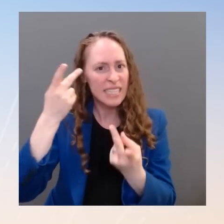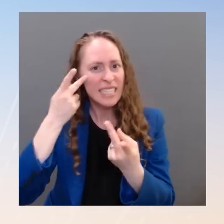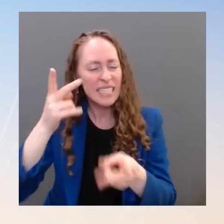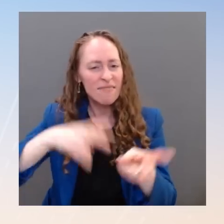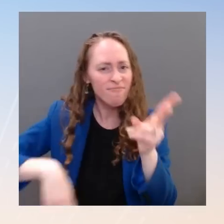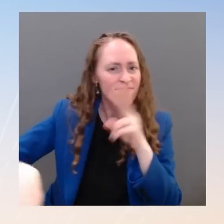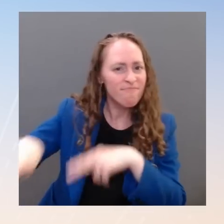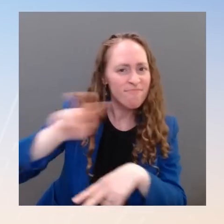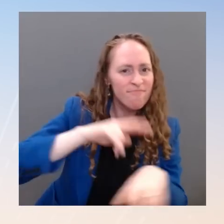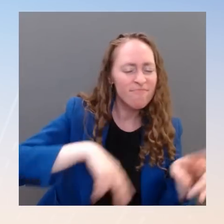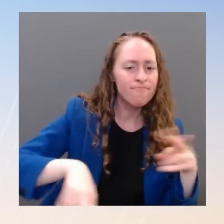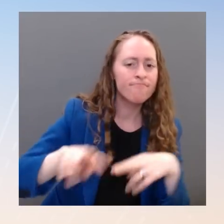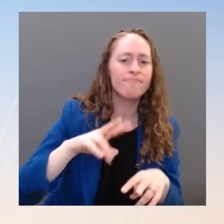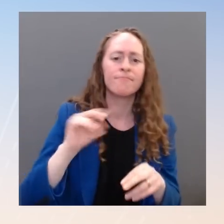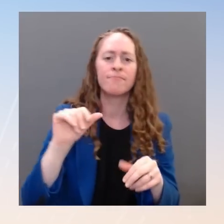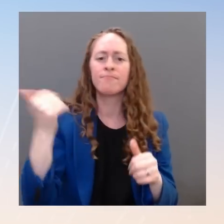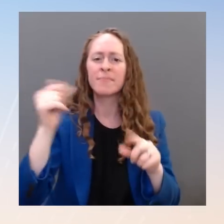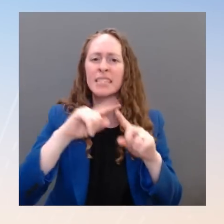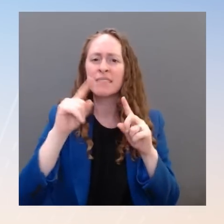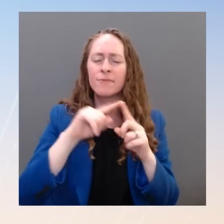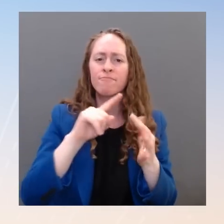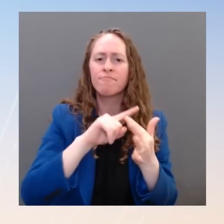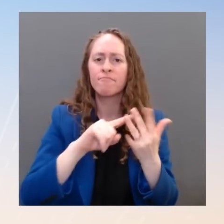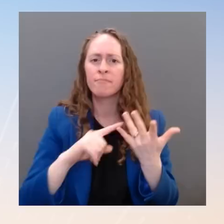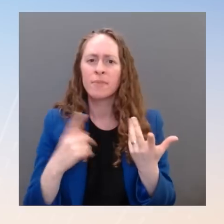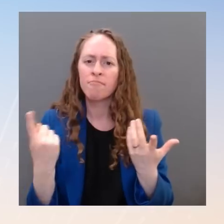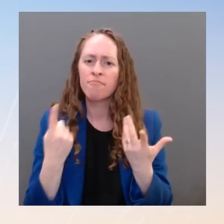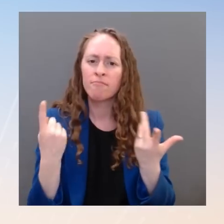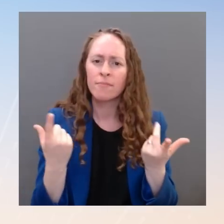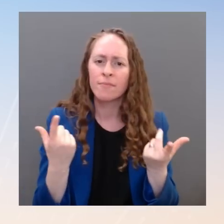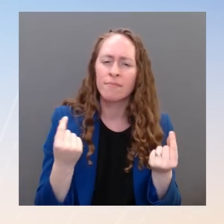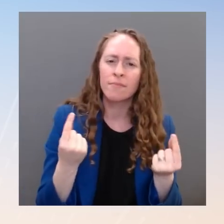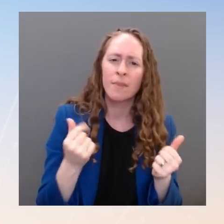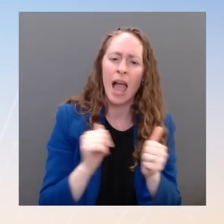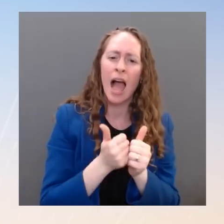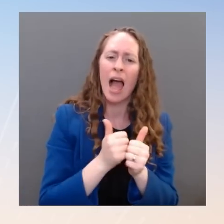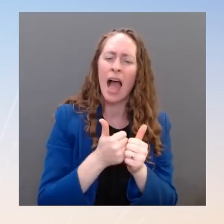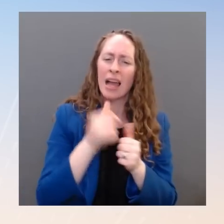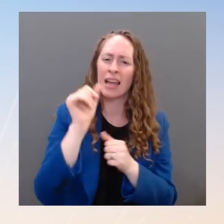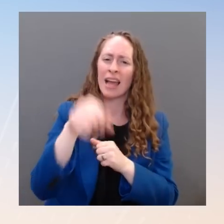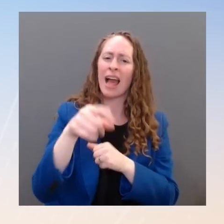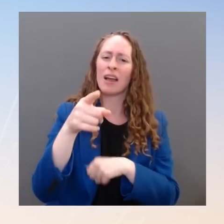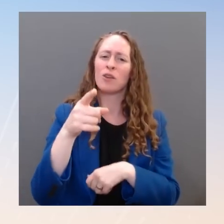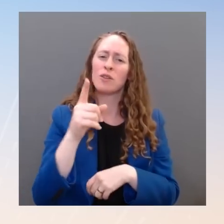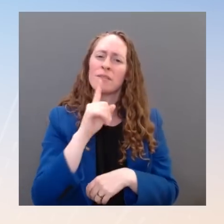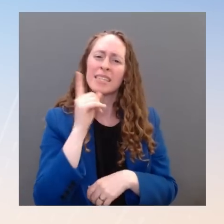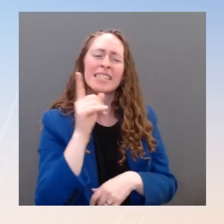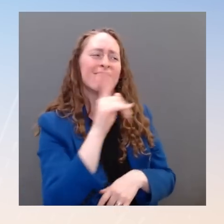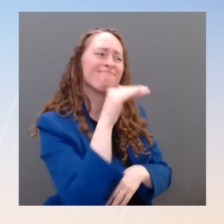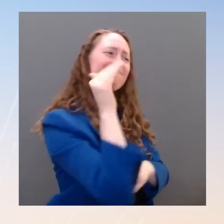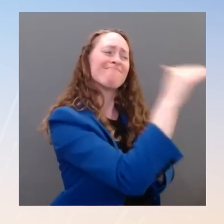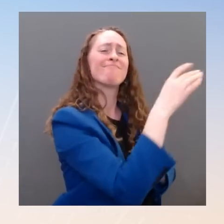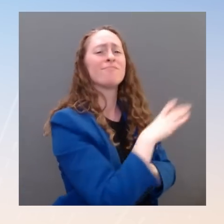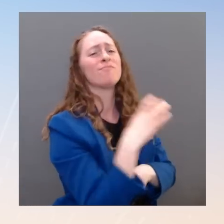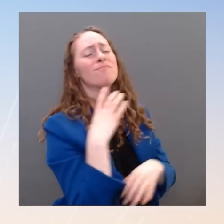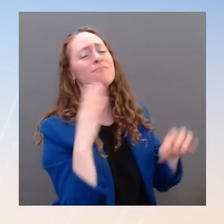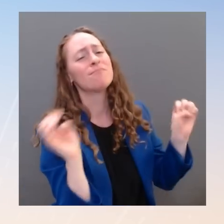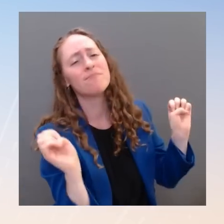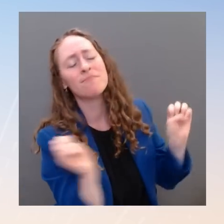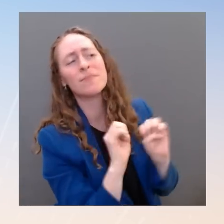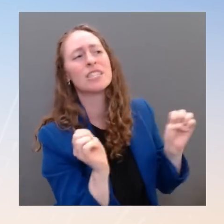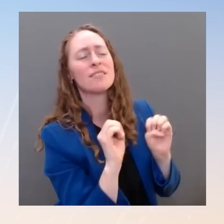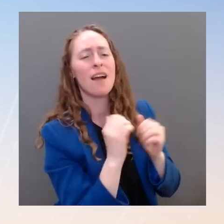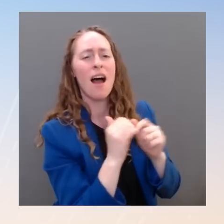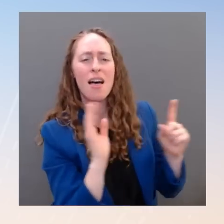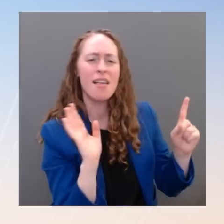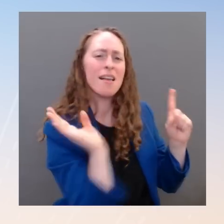urgency felt by members of Congress? Look, I think you are going to see a full court press from us on this funding, as